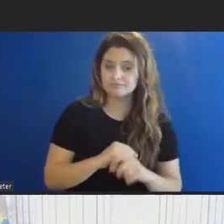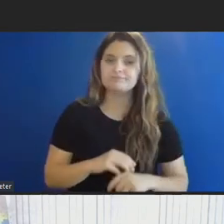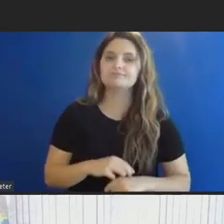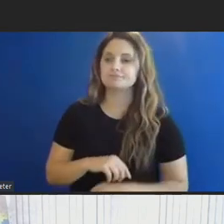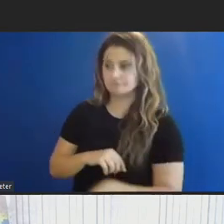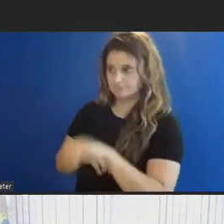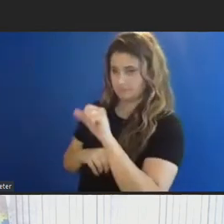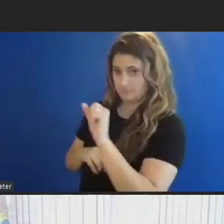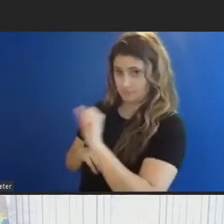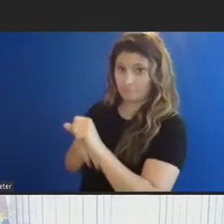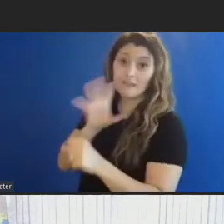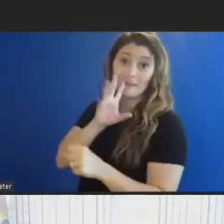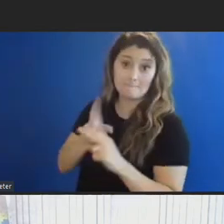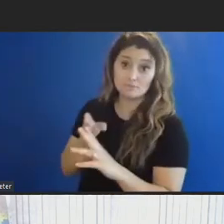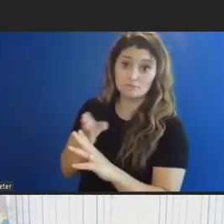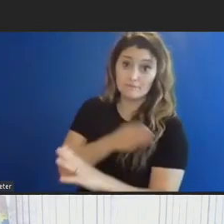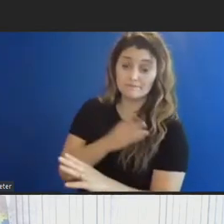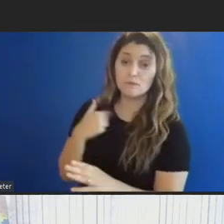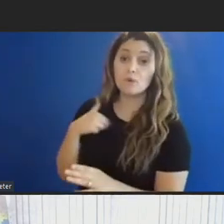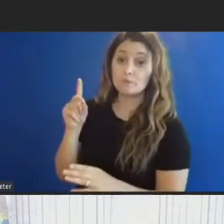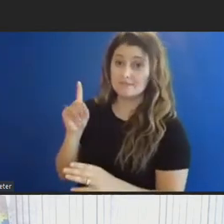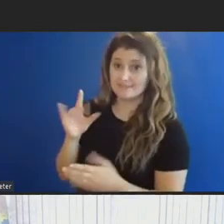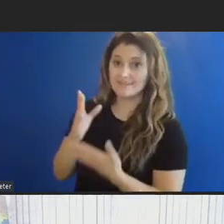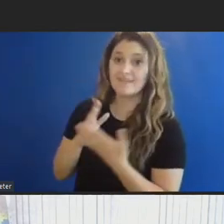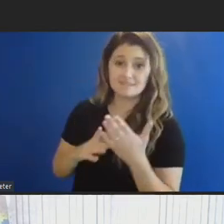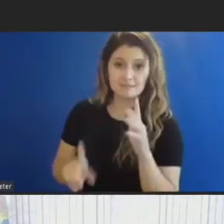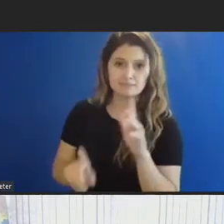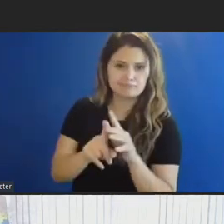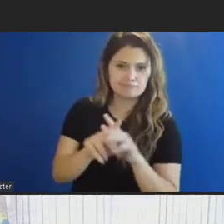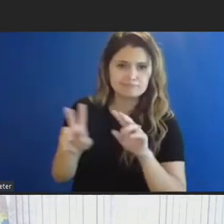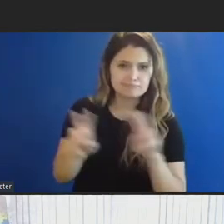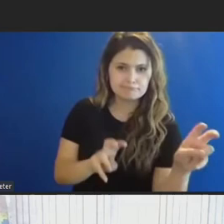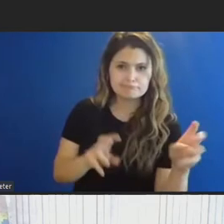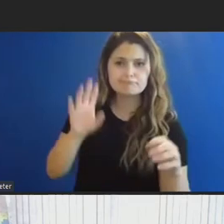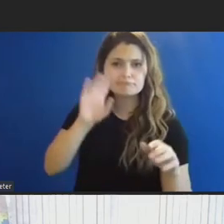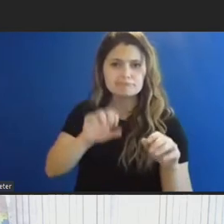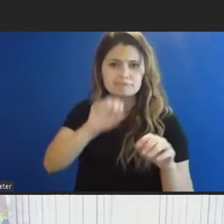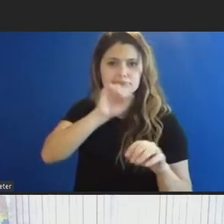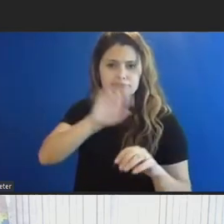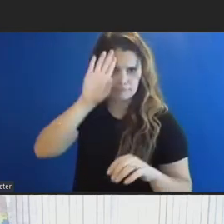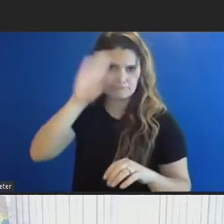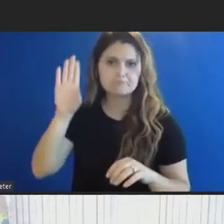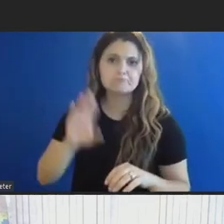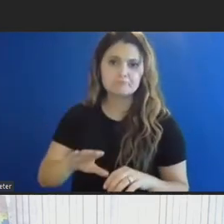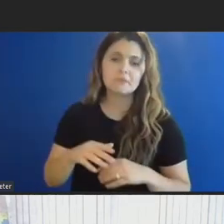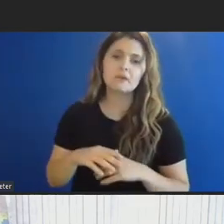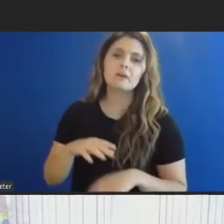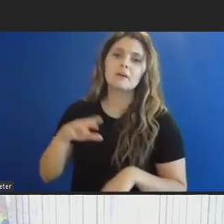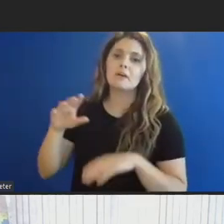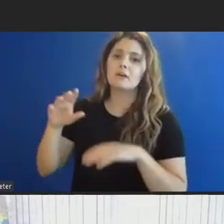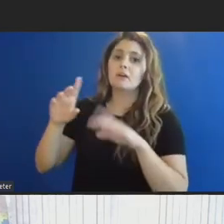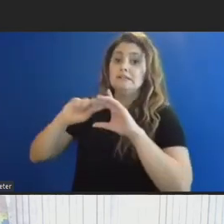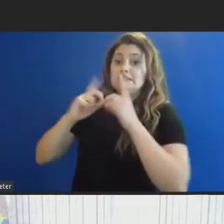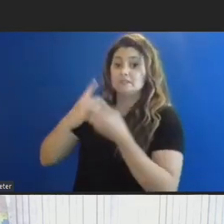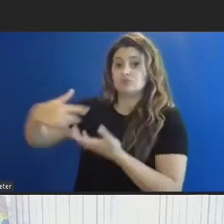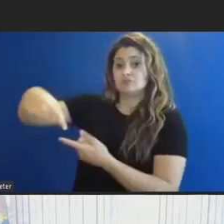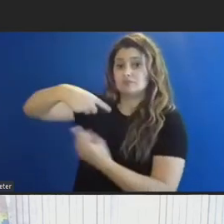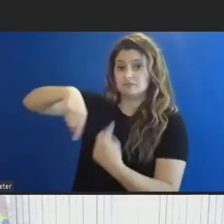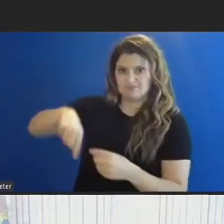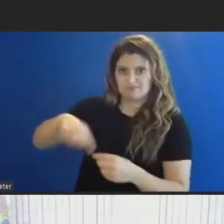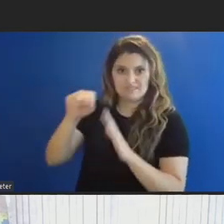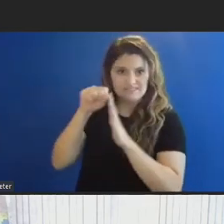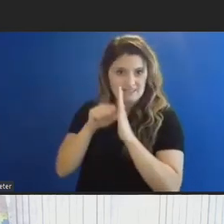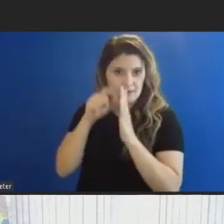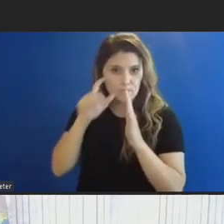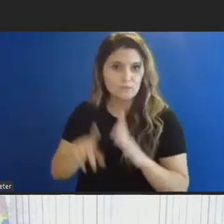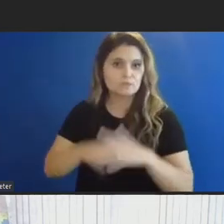Christy, and I, as I stated earlier, we did have some hiccups, and I know that districts around the state that are